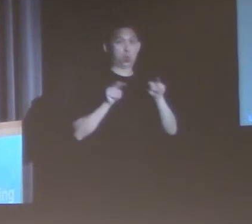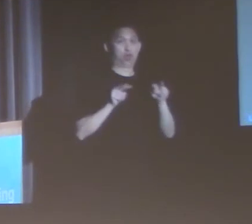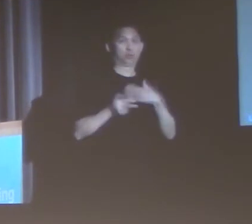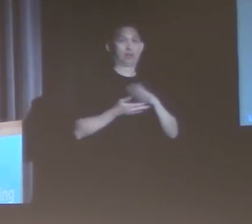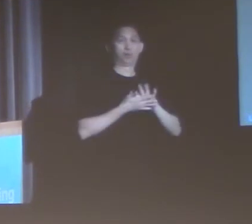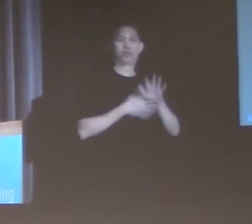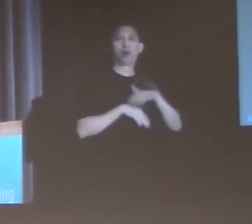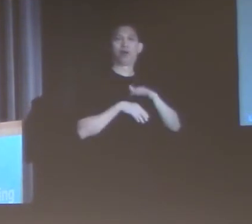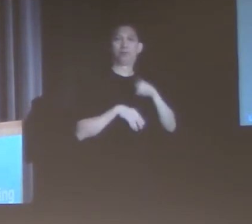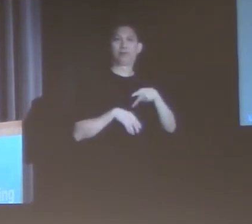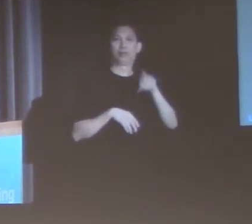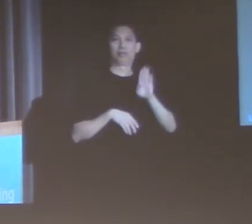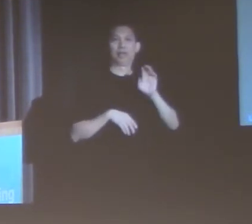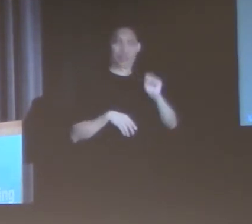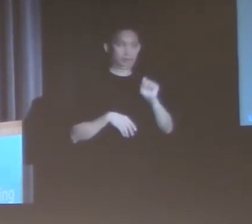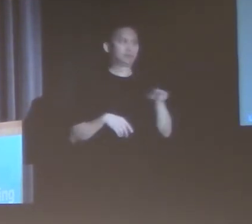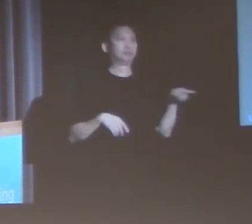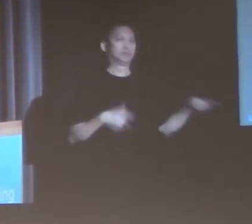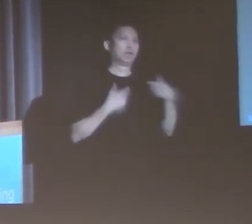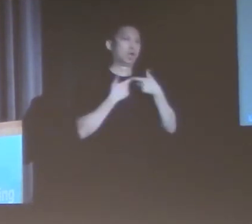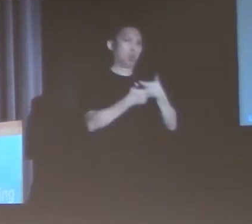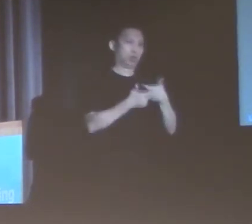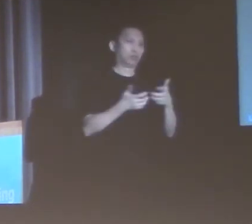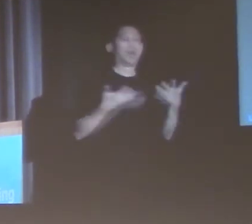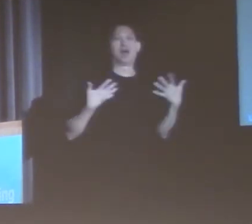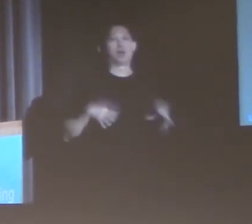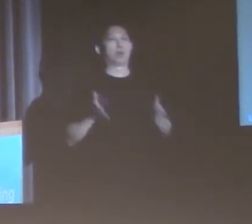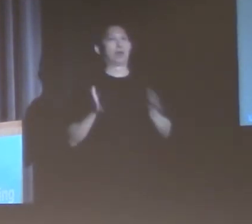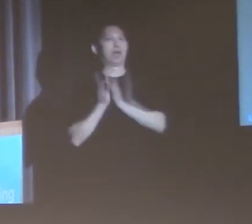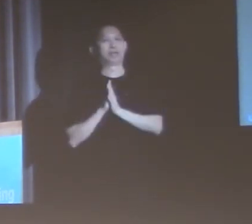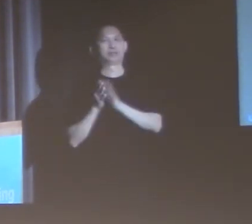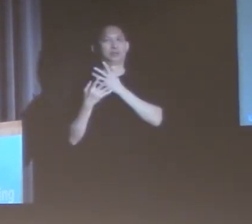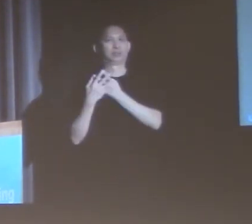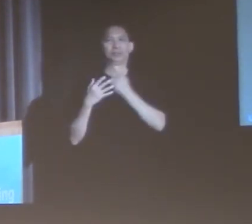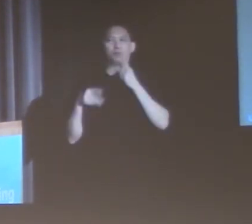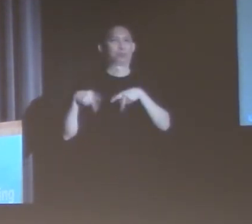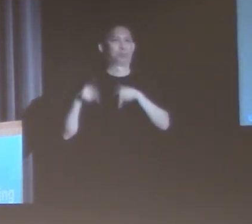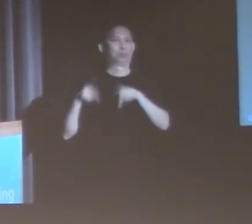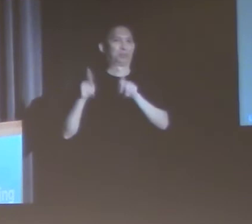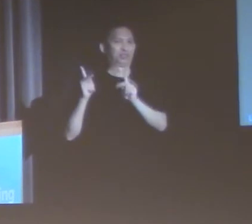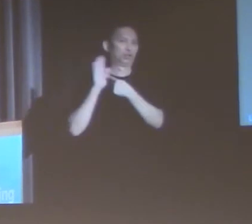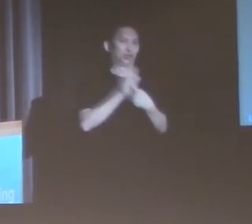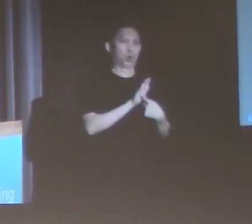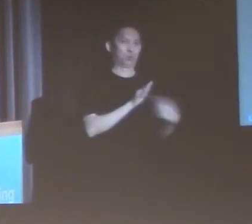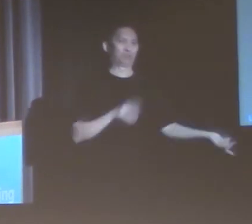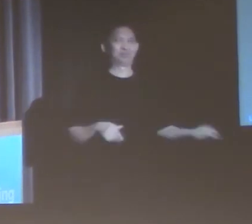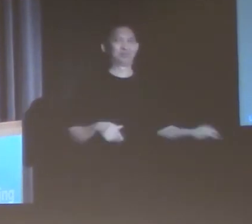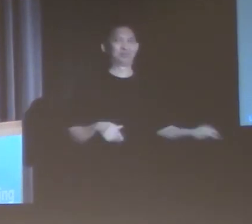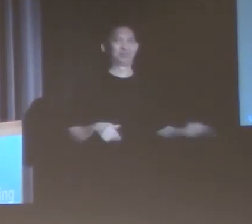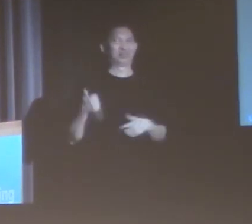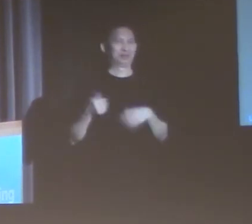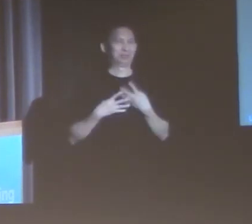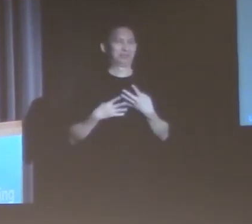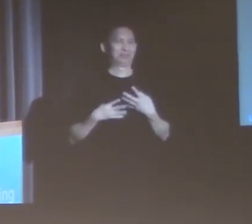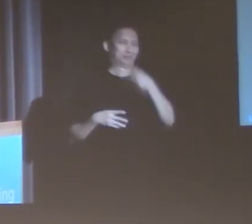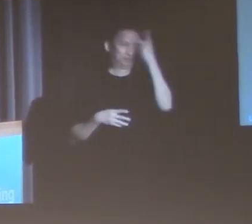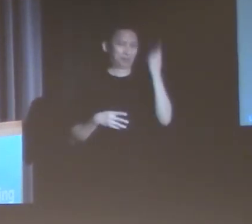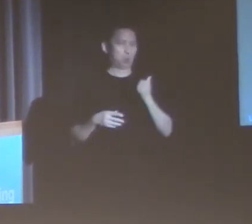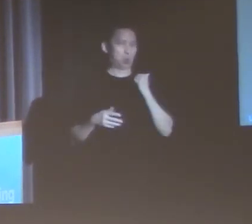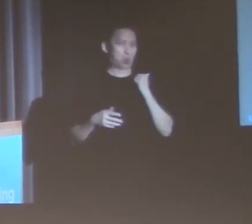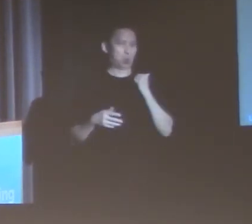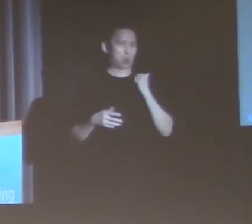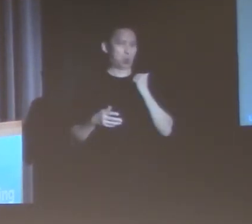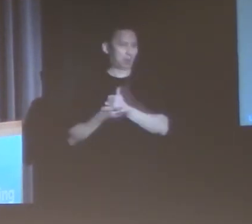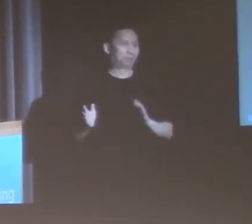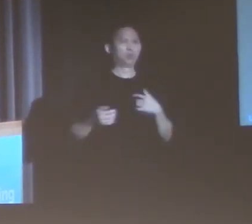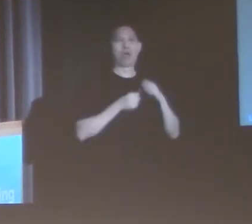any intervention. I don't want to ask the prison for permission to show him the film. They're not going to help me. And so we fought really hard for